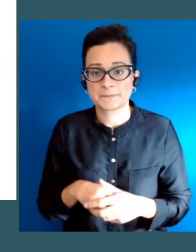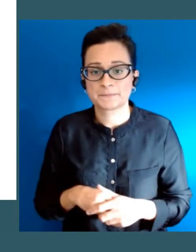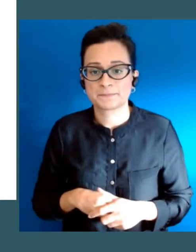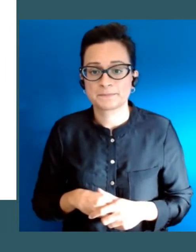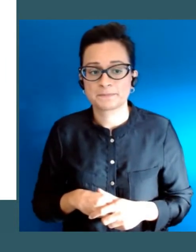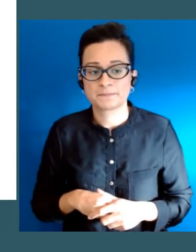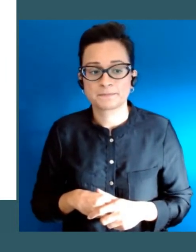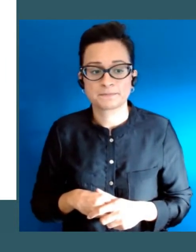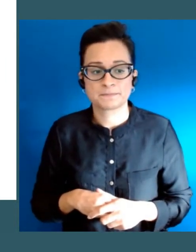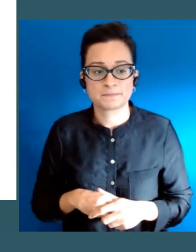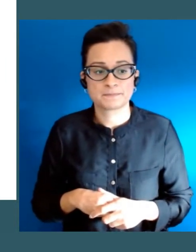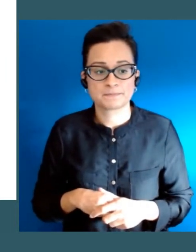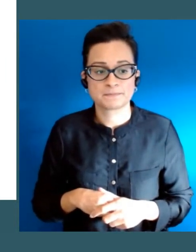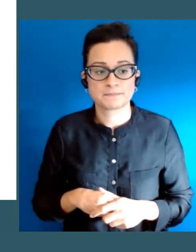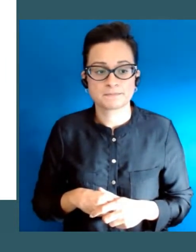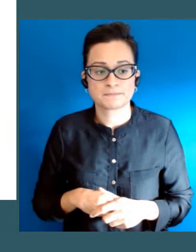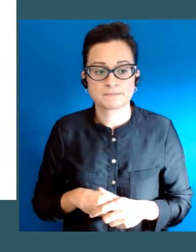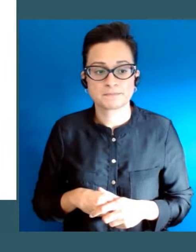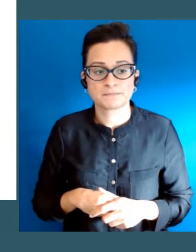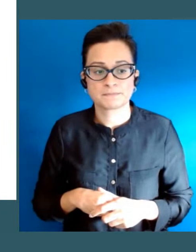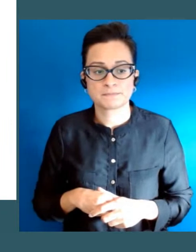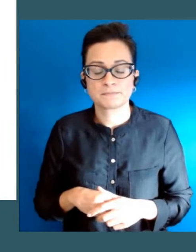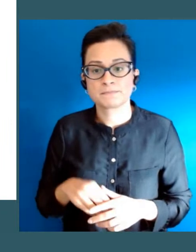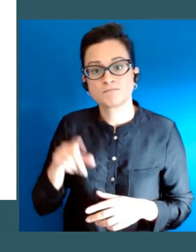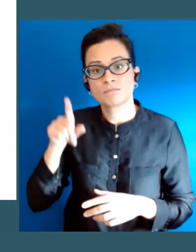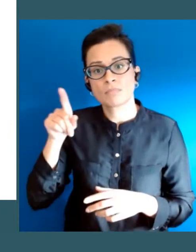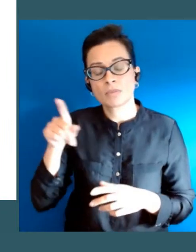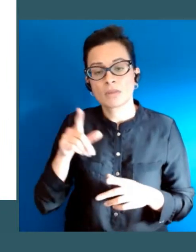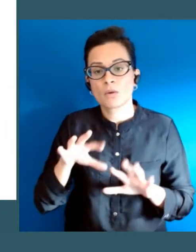you'd seen your child collapse,